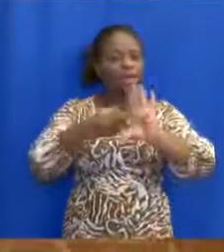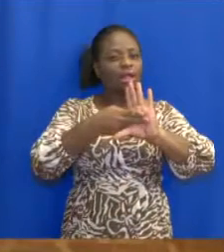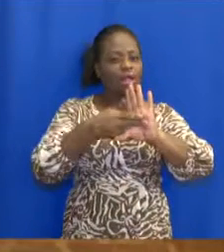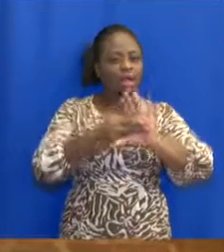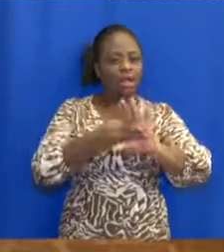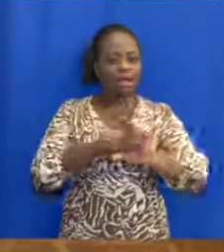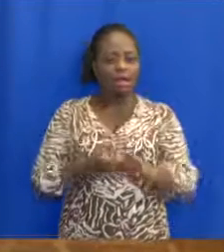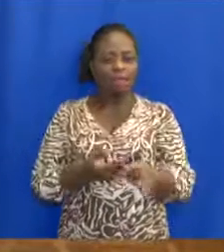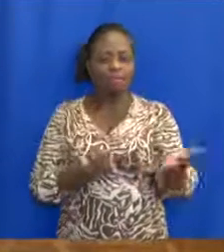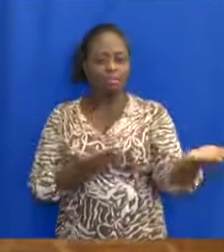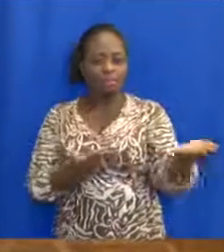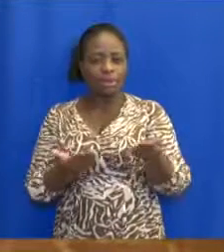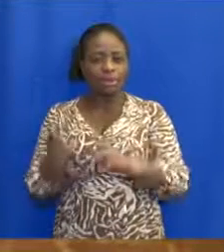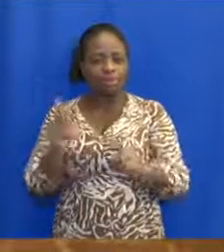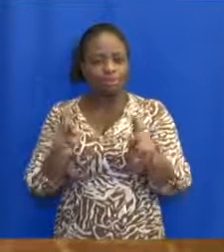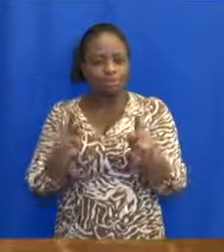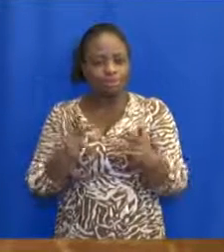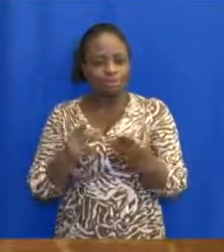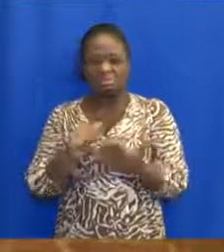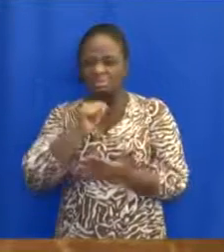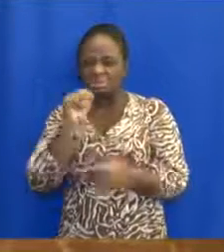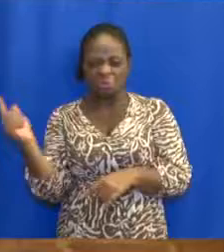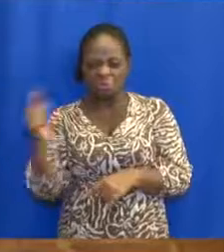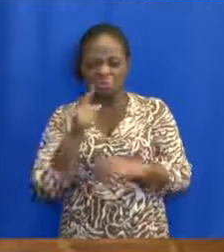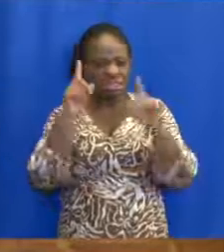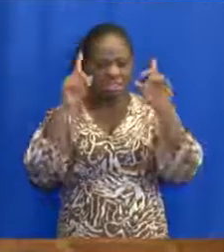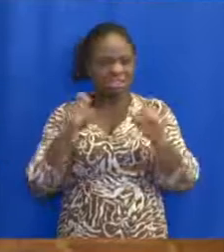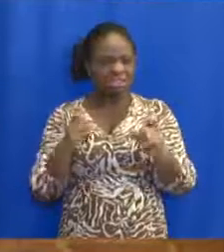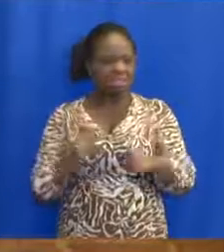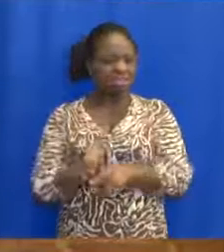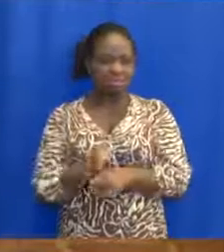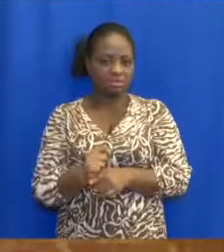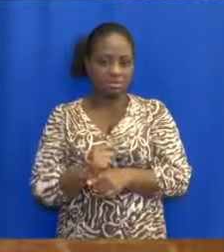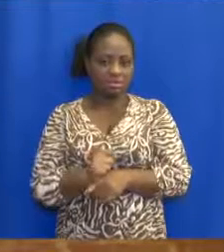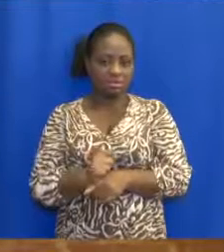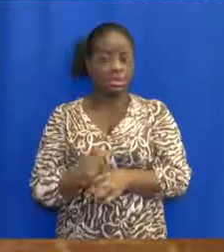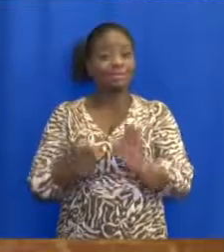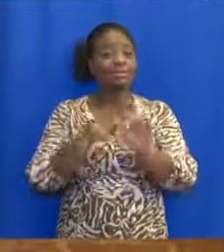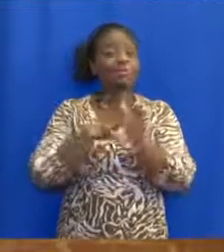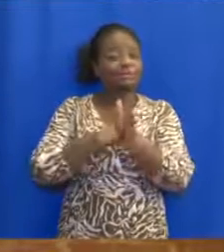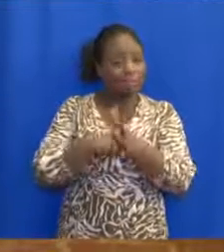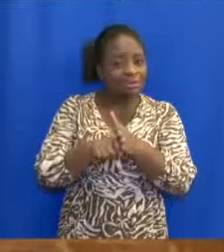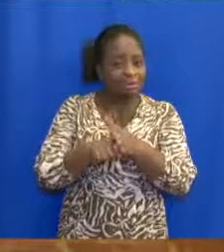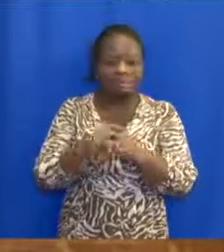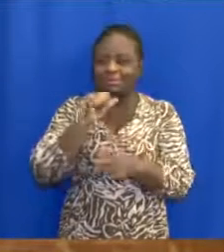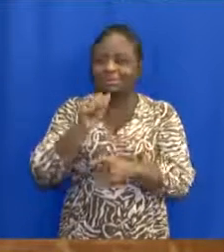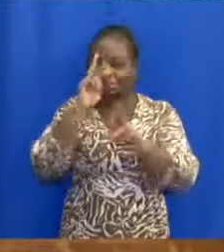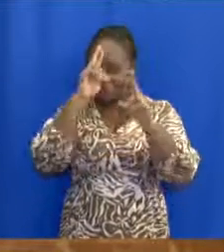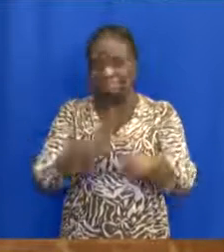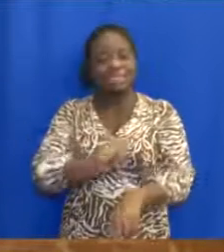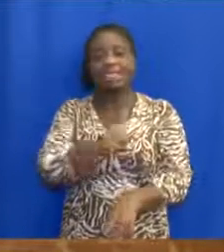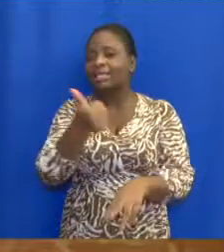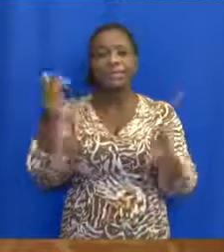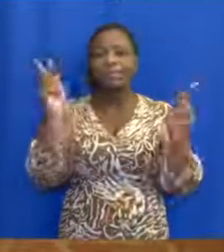people from getting screened, tested, and treated. The virus is no respecter of